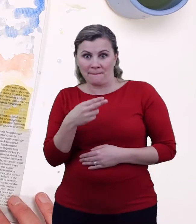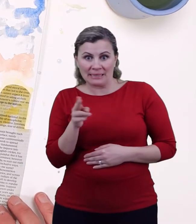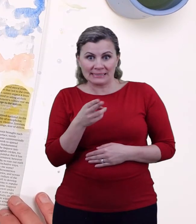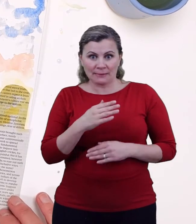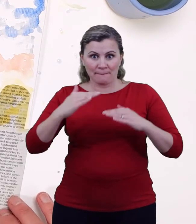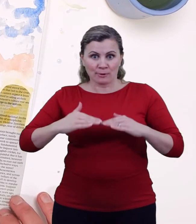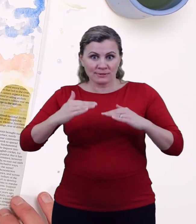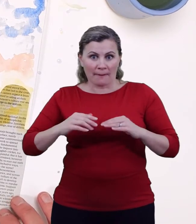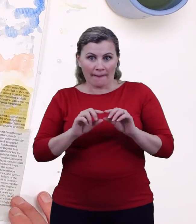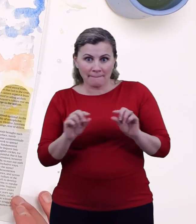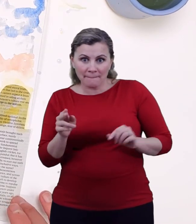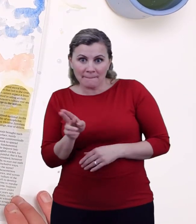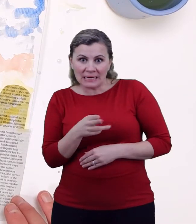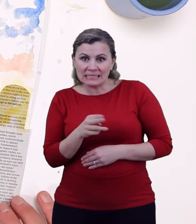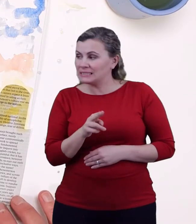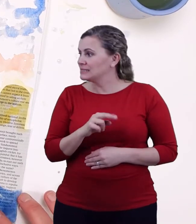newspaper.